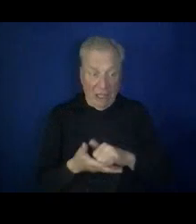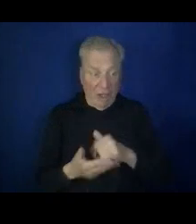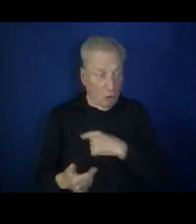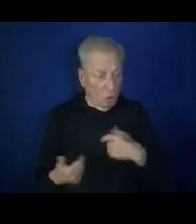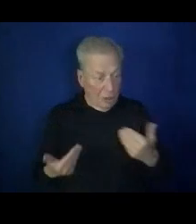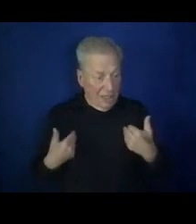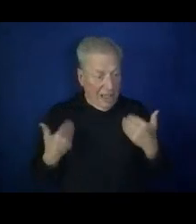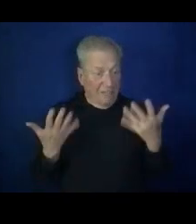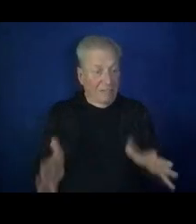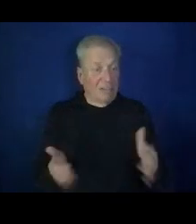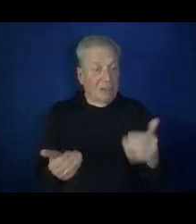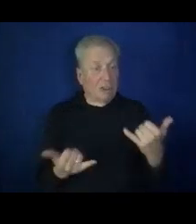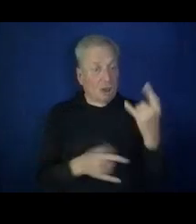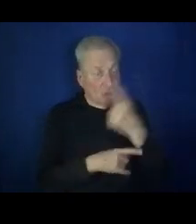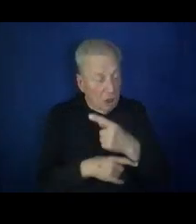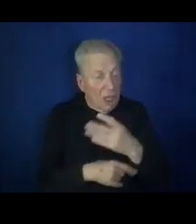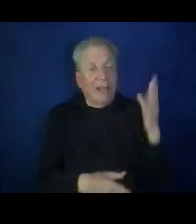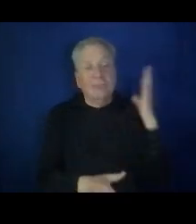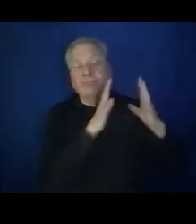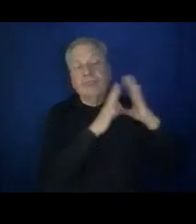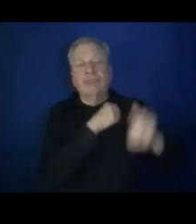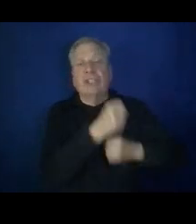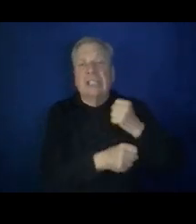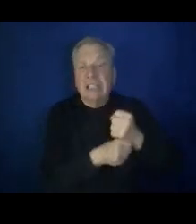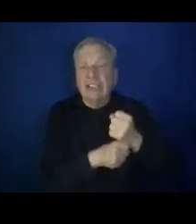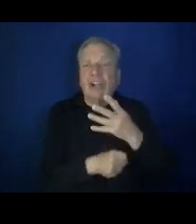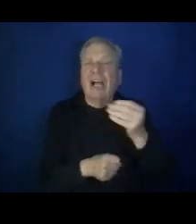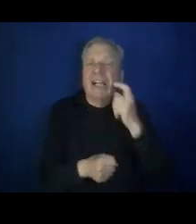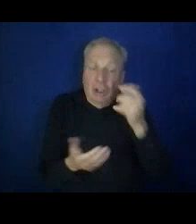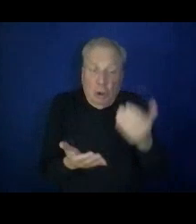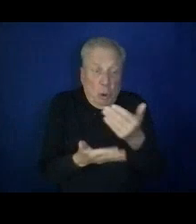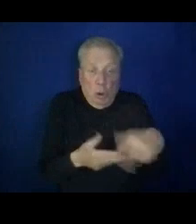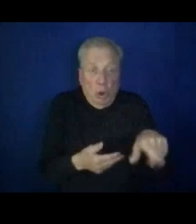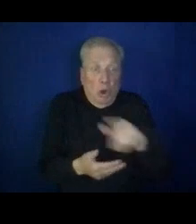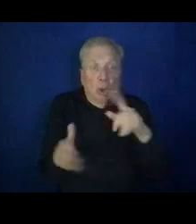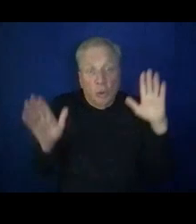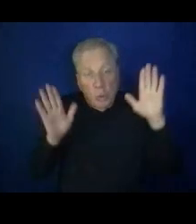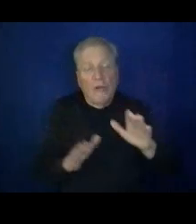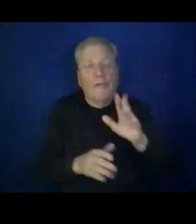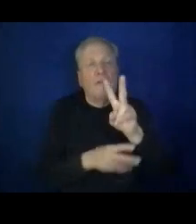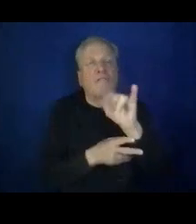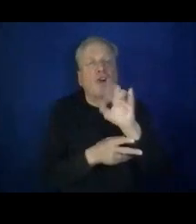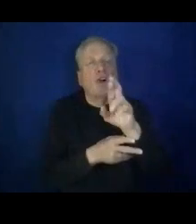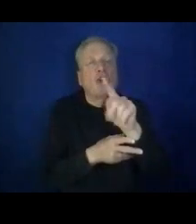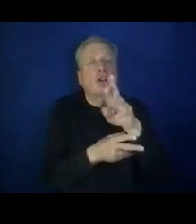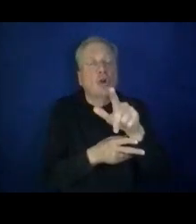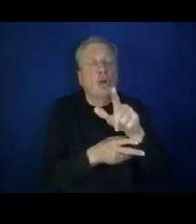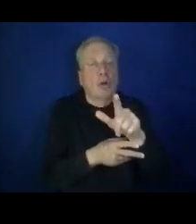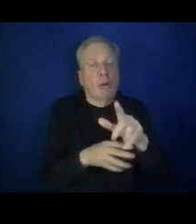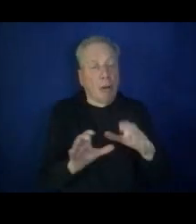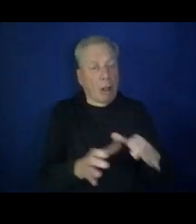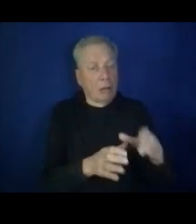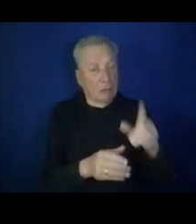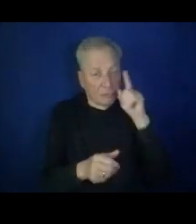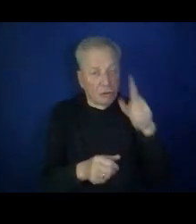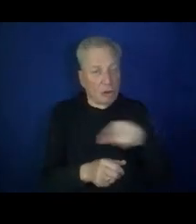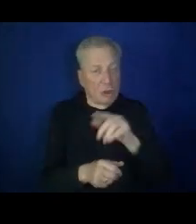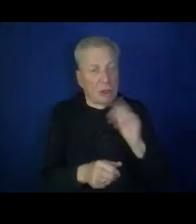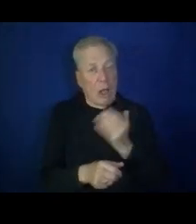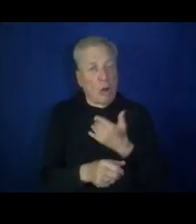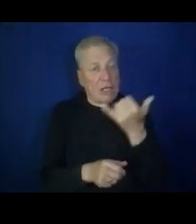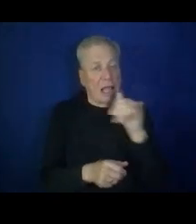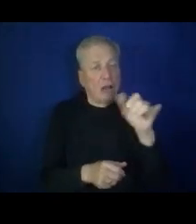in recent years for providing some world-class virtual trainings to all of Yellowstone's partners. So if everybody